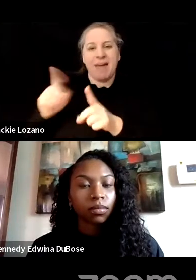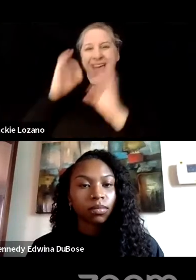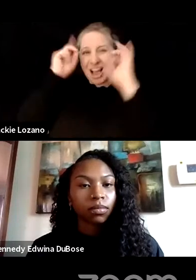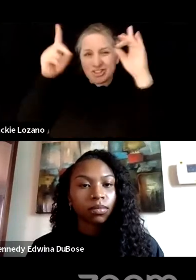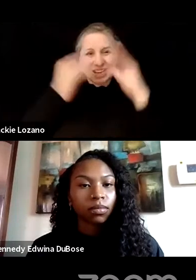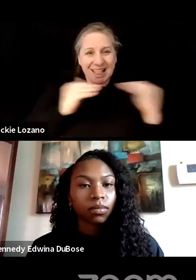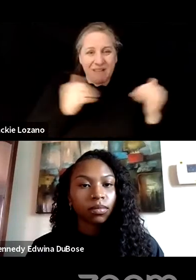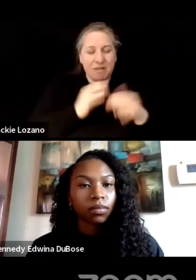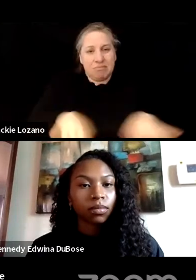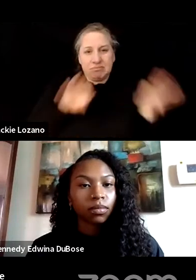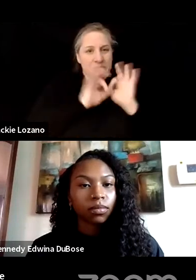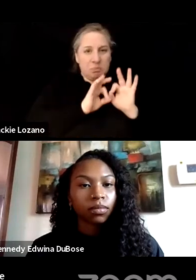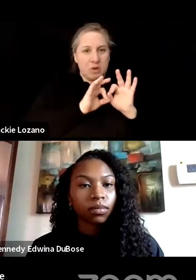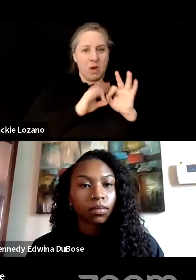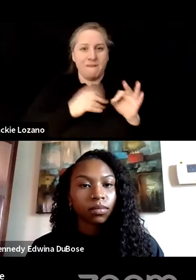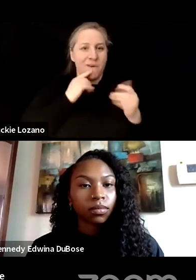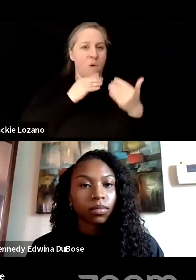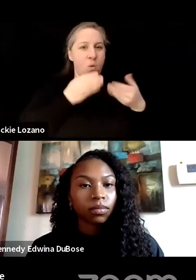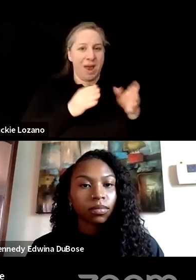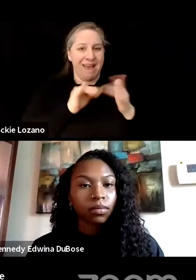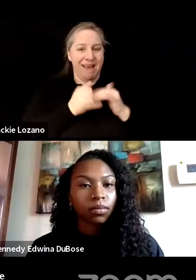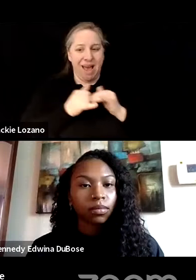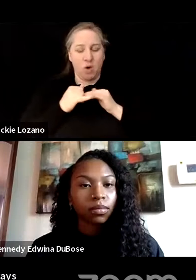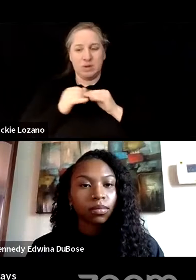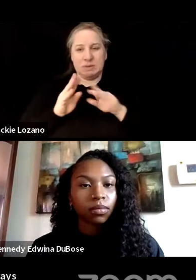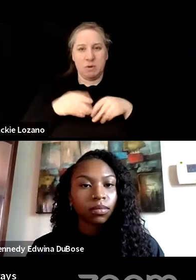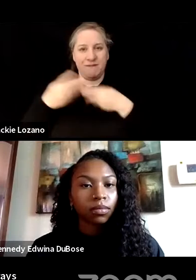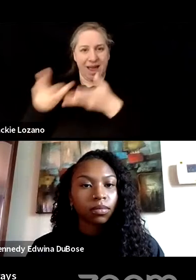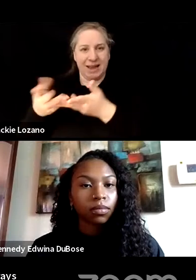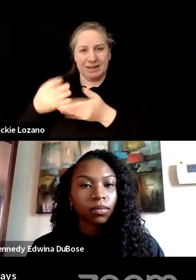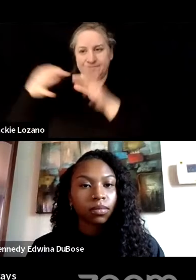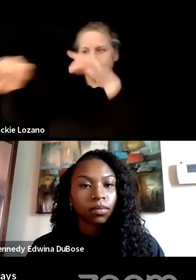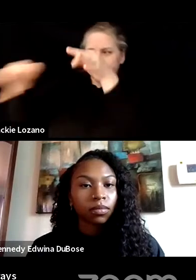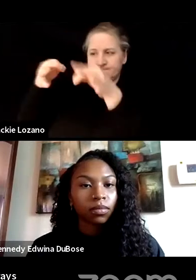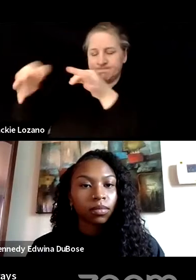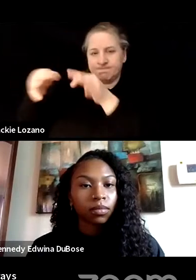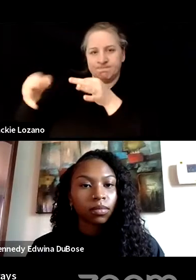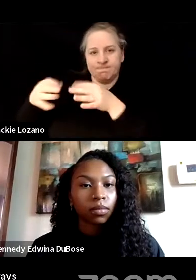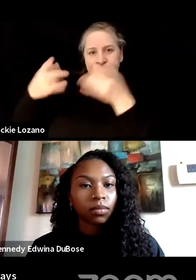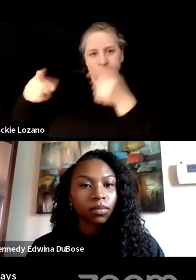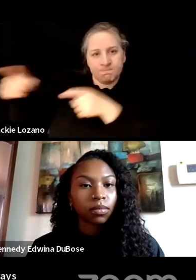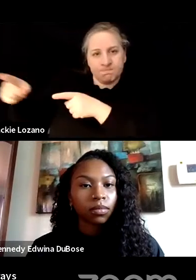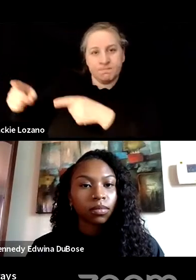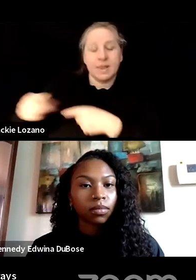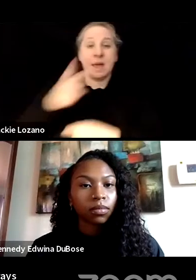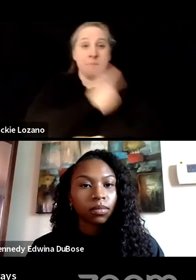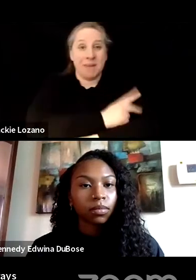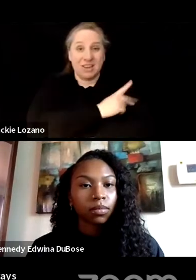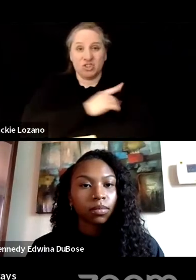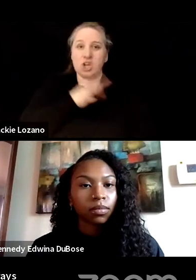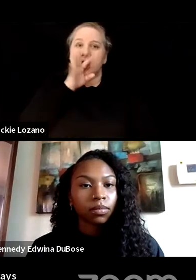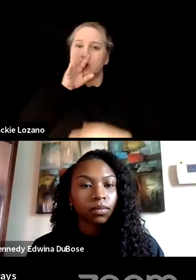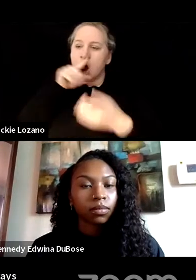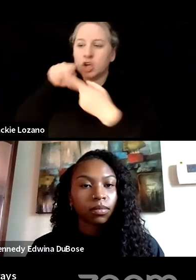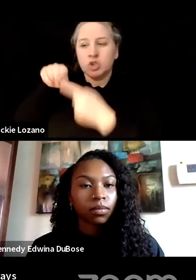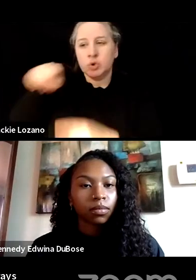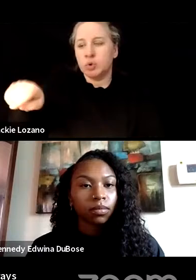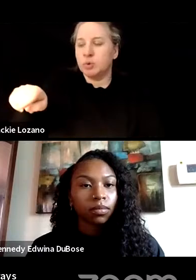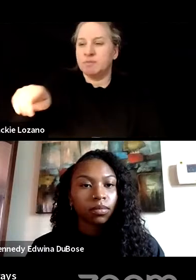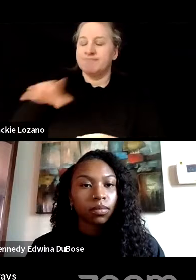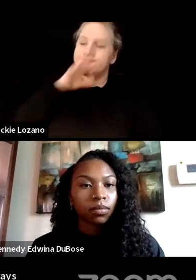matter in terms of the way it's provided. You know, patients are talked at,